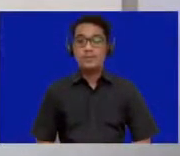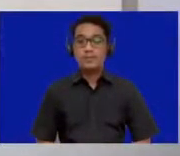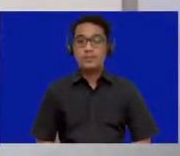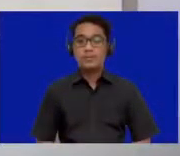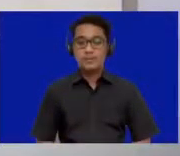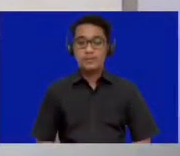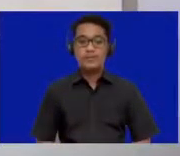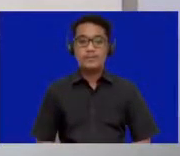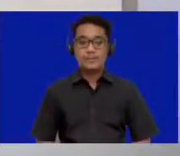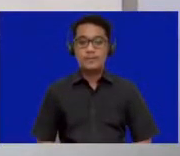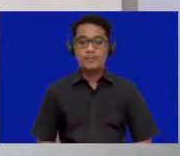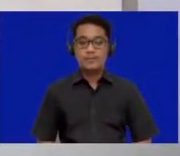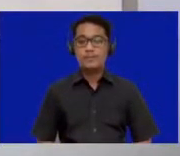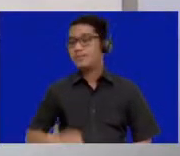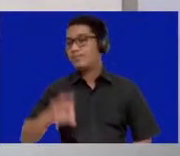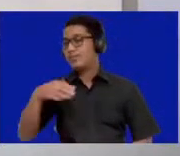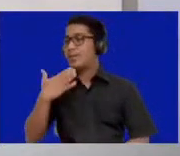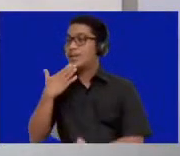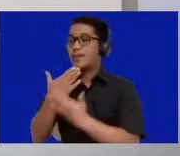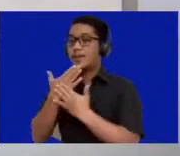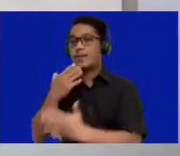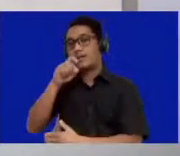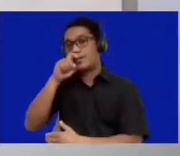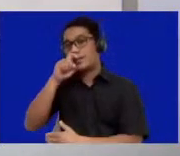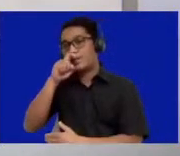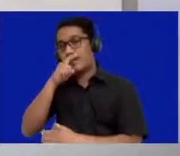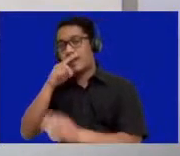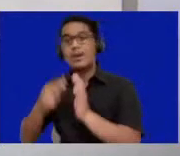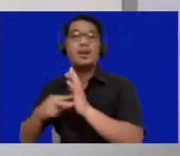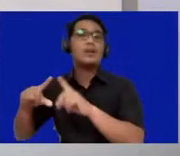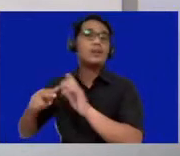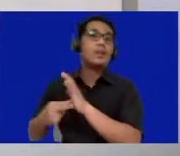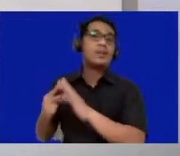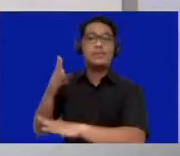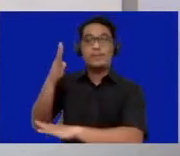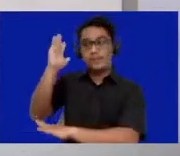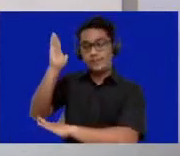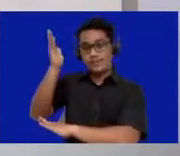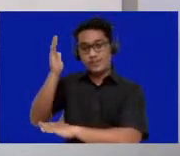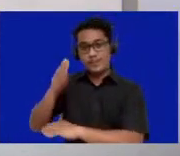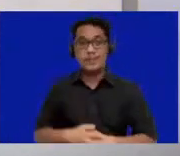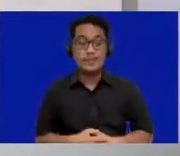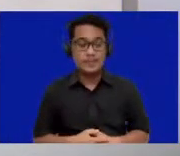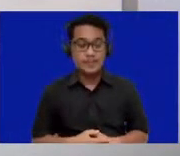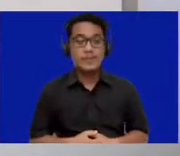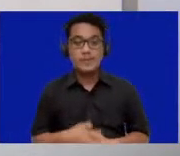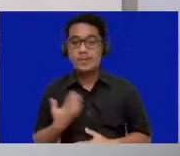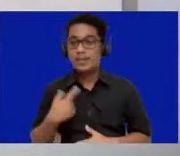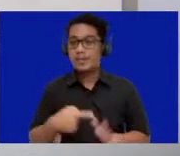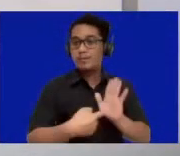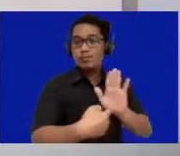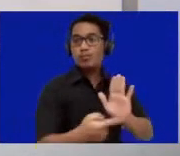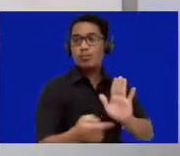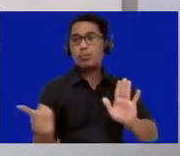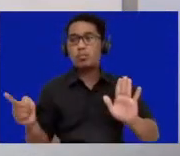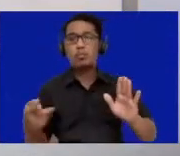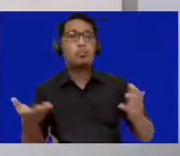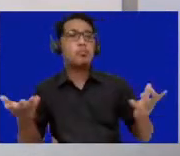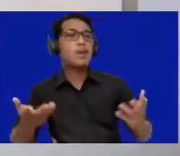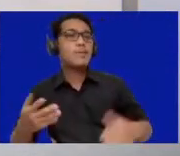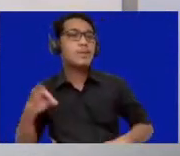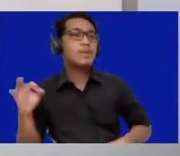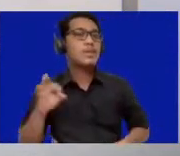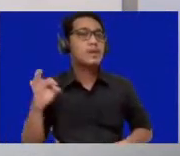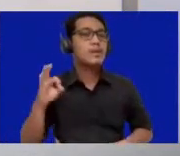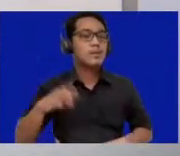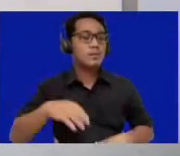Thank you, Mr. Nana, for your presentation. It shows how Tagana take part of the disaster risk management and always build a synergy.